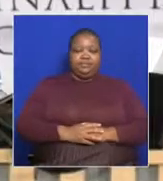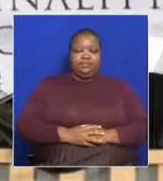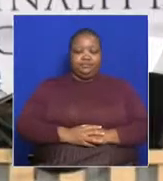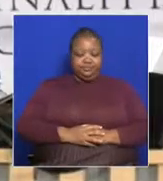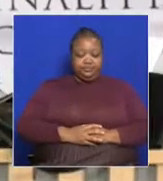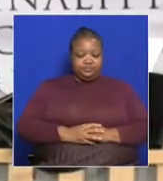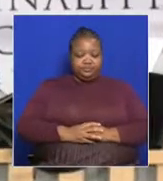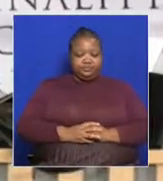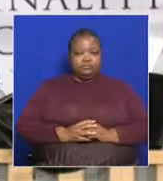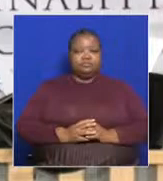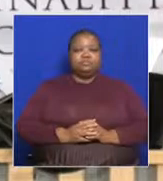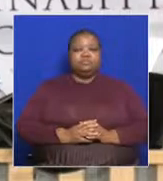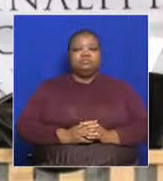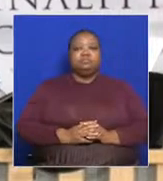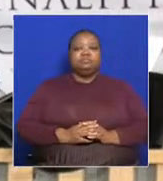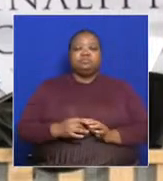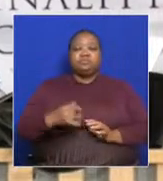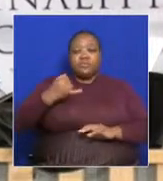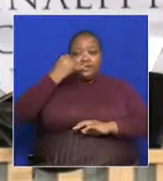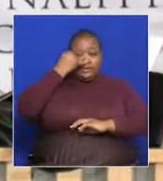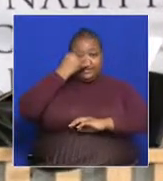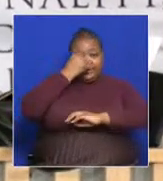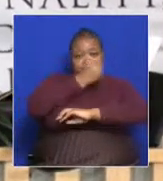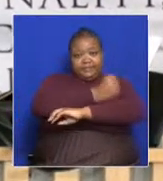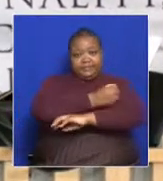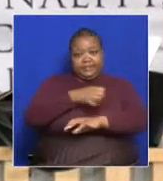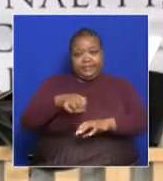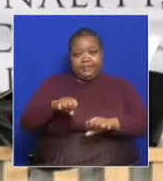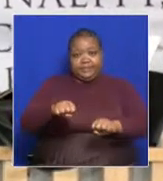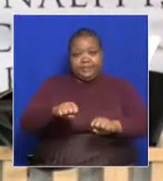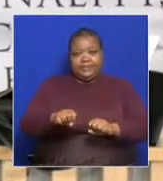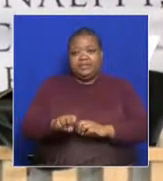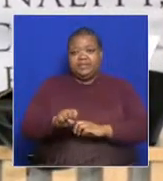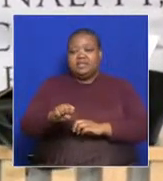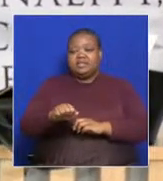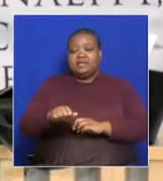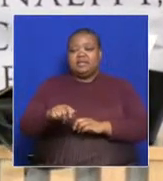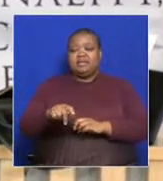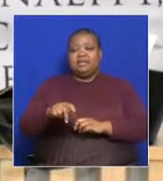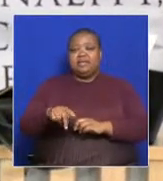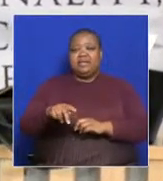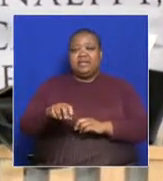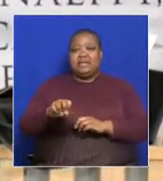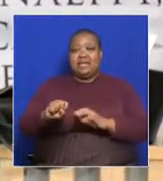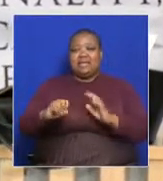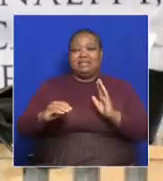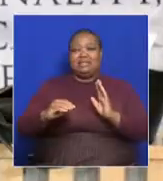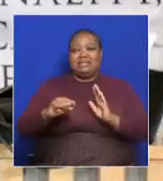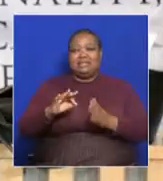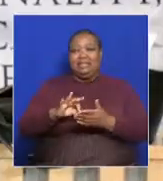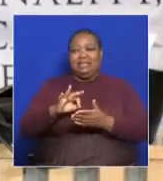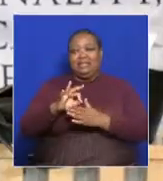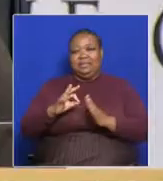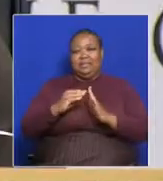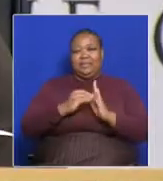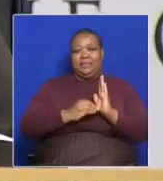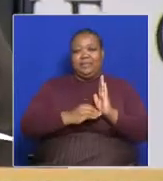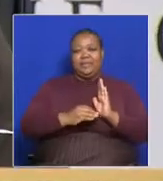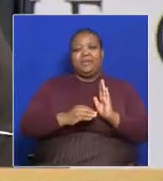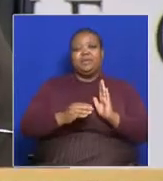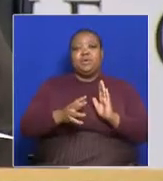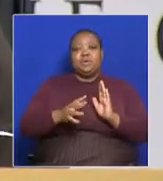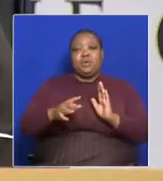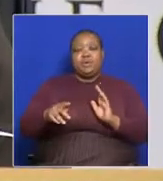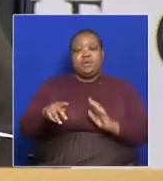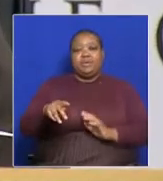seized drugs were going to be entered into the SAPS 13 to be booked out immediately because they were going to Port Shepstone. That much you knew. That's correct,